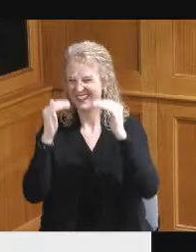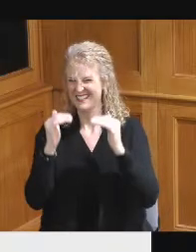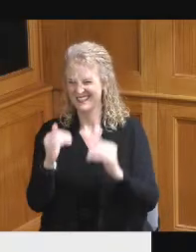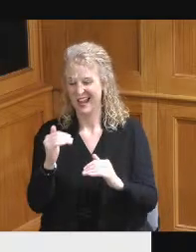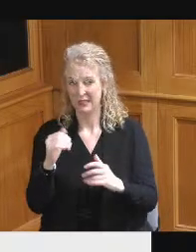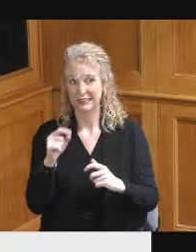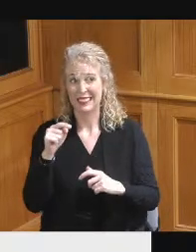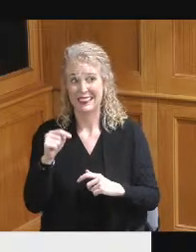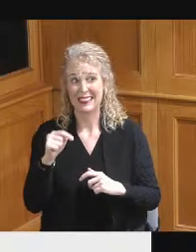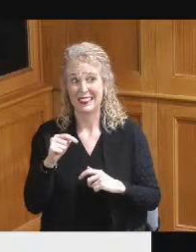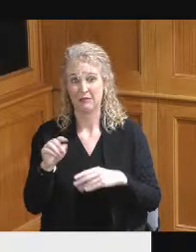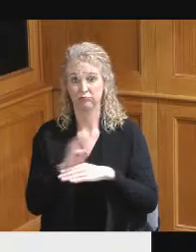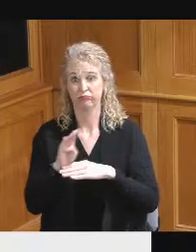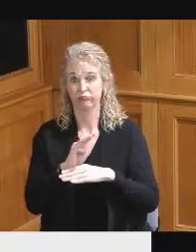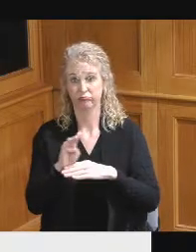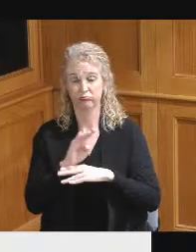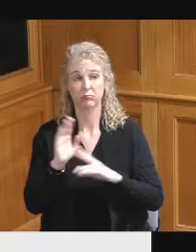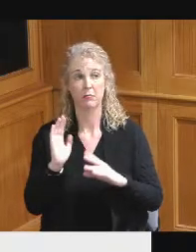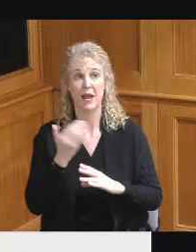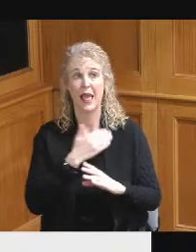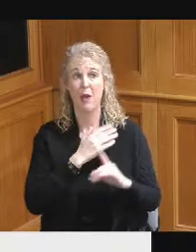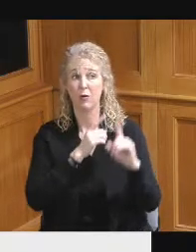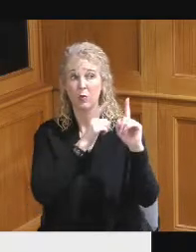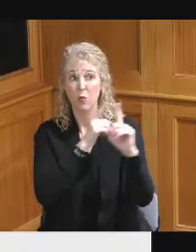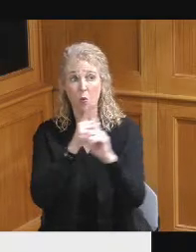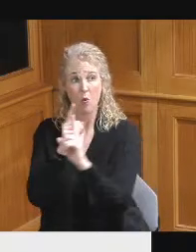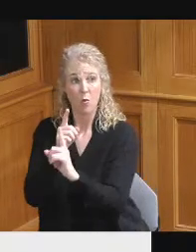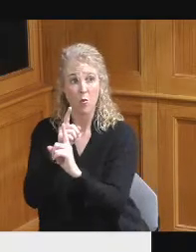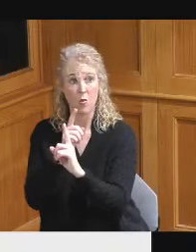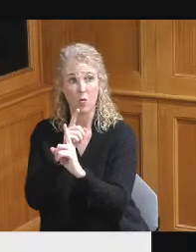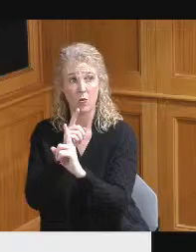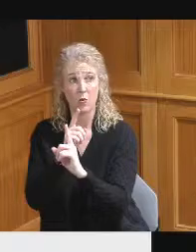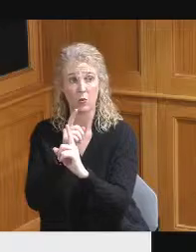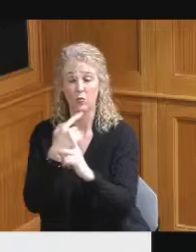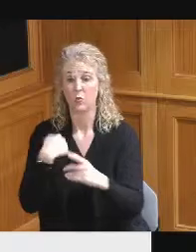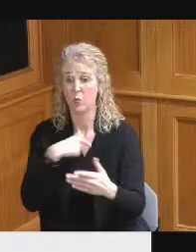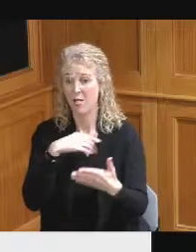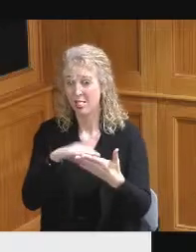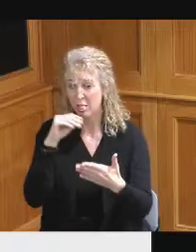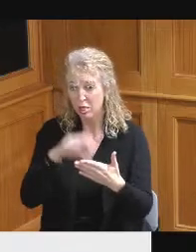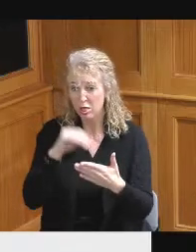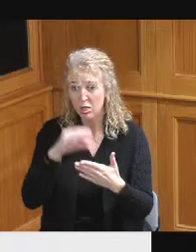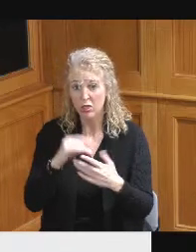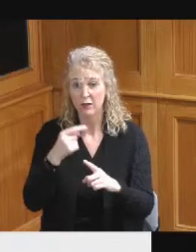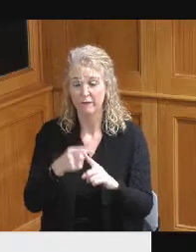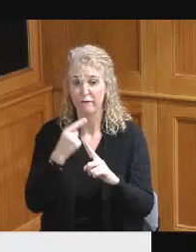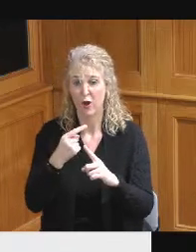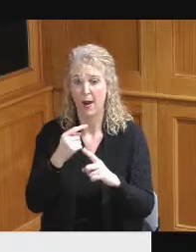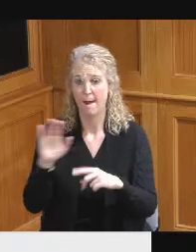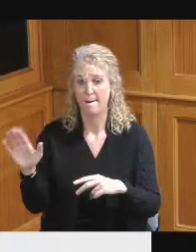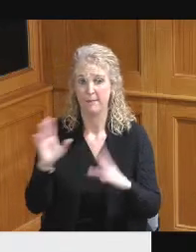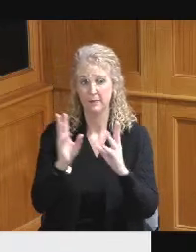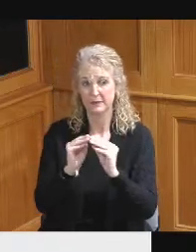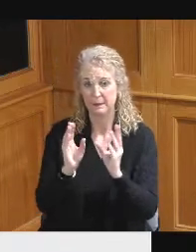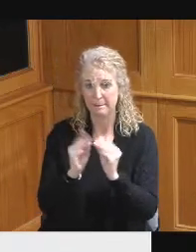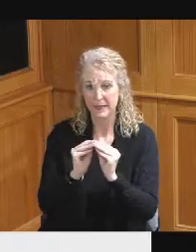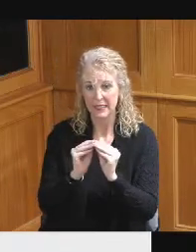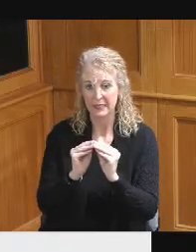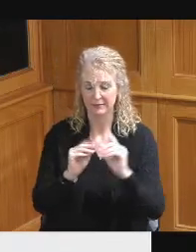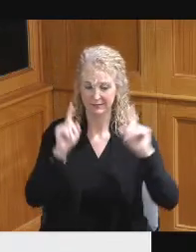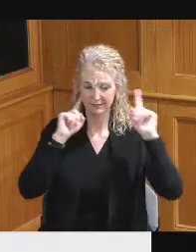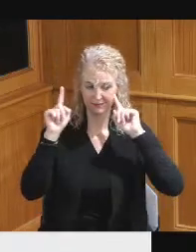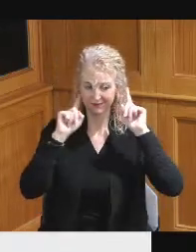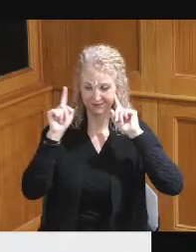this slide, but our design objectives were that we learned from the listening sessions that